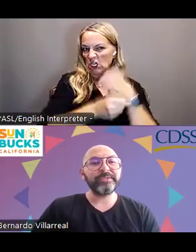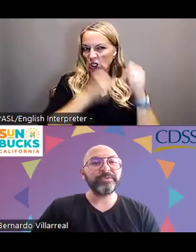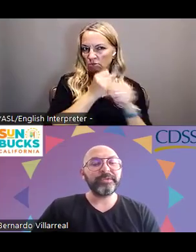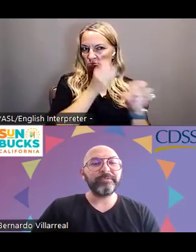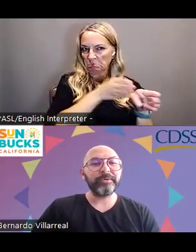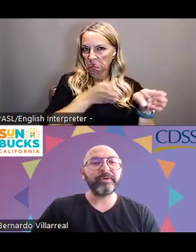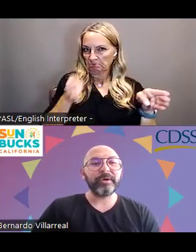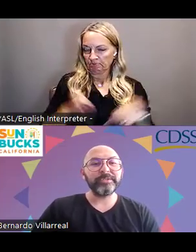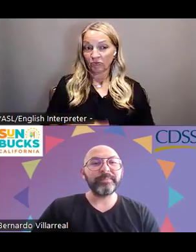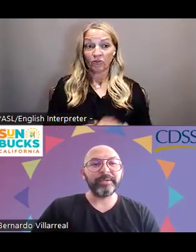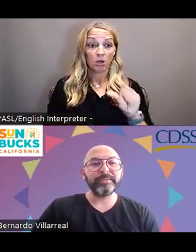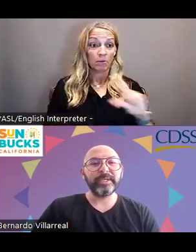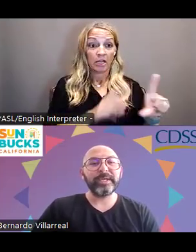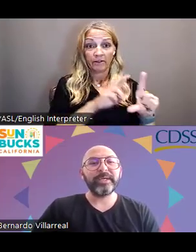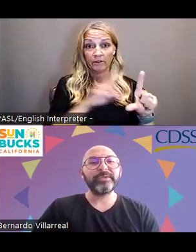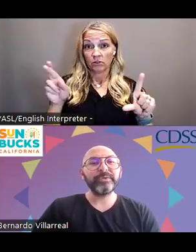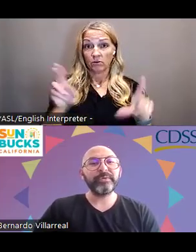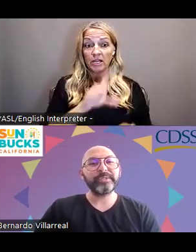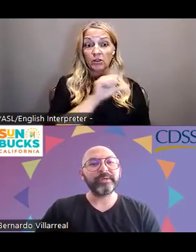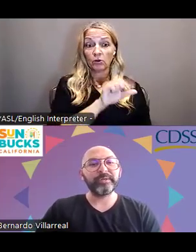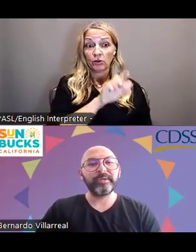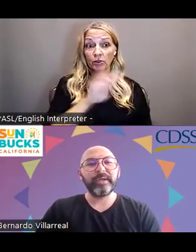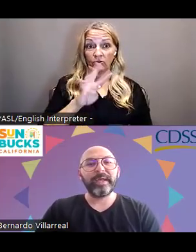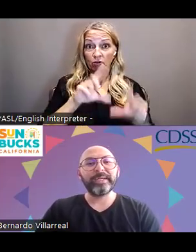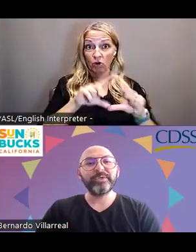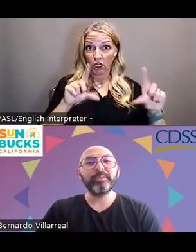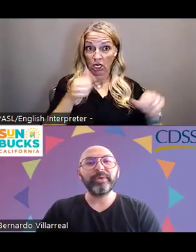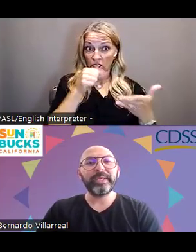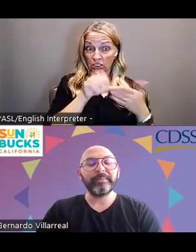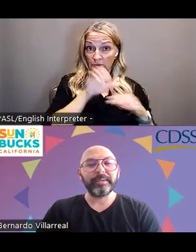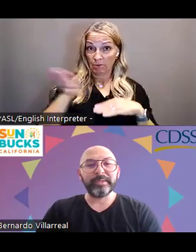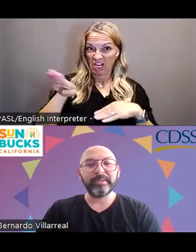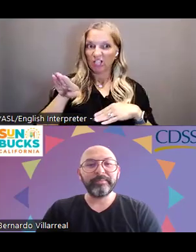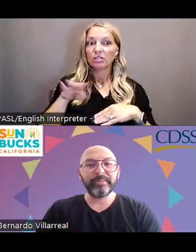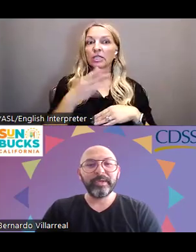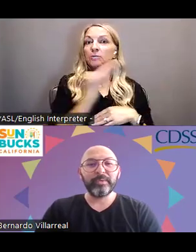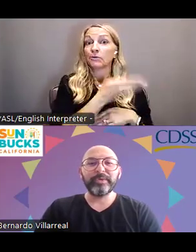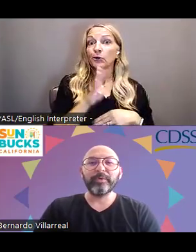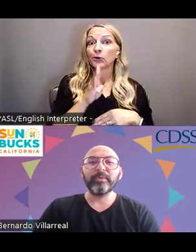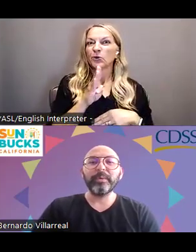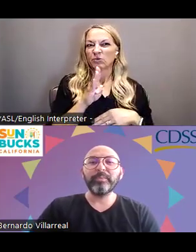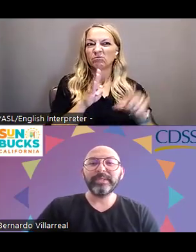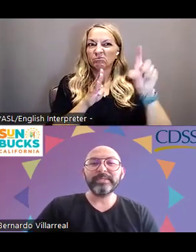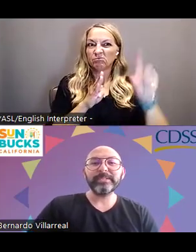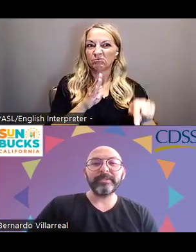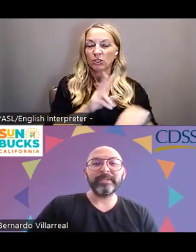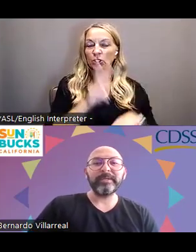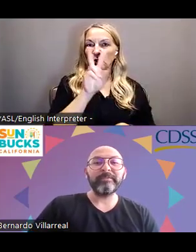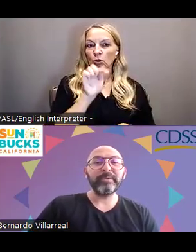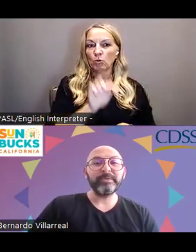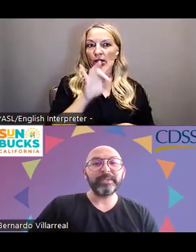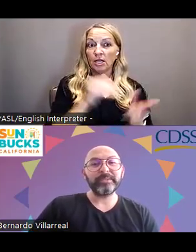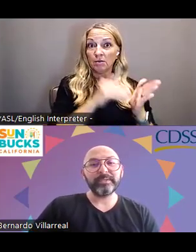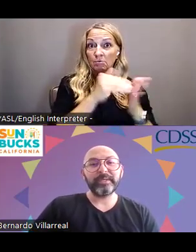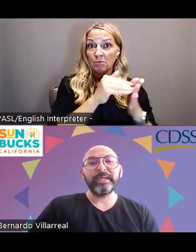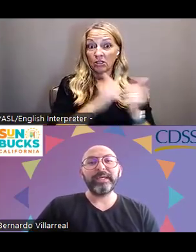have 2024 cards mailed in the turquoise color at 2.8 million, with over 1.6